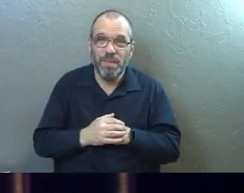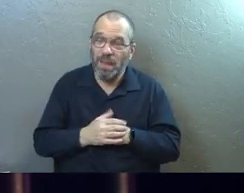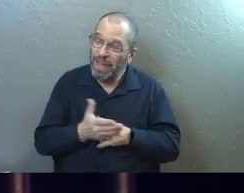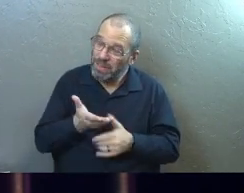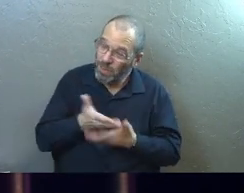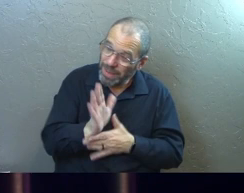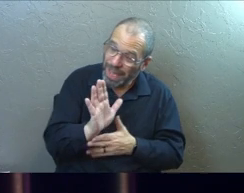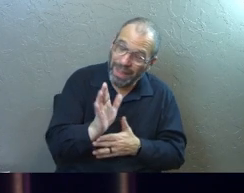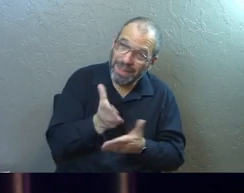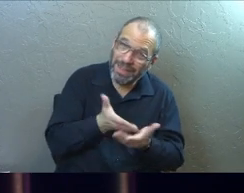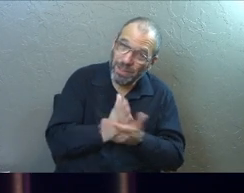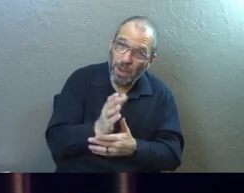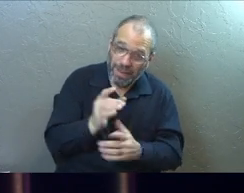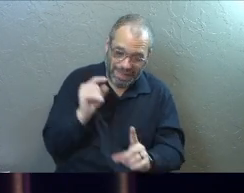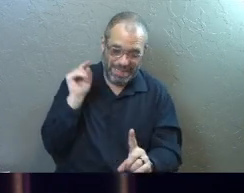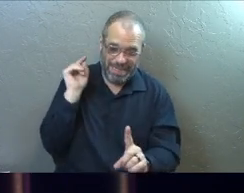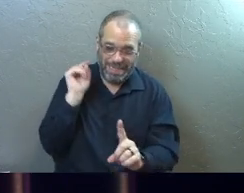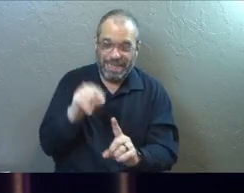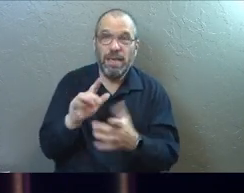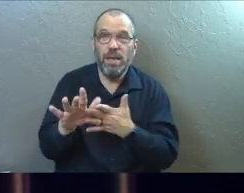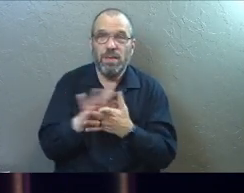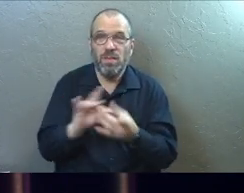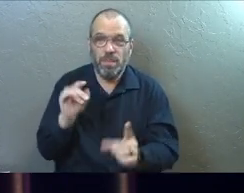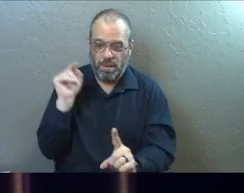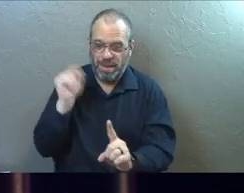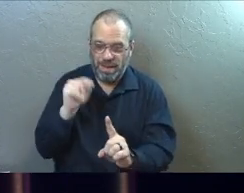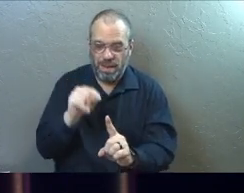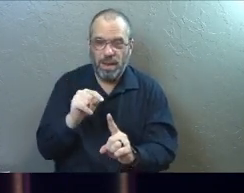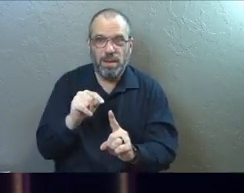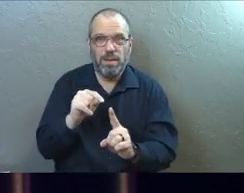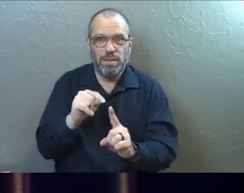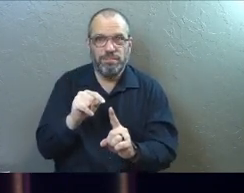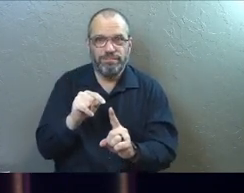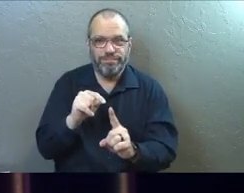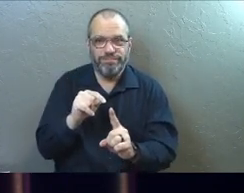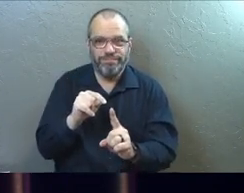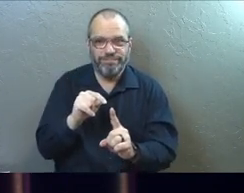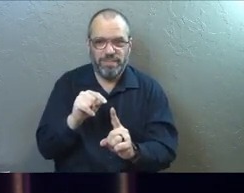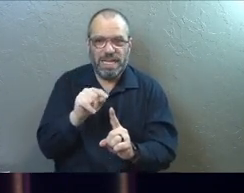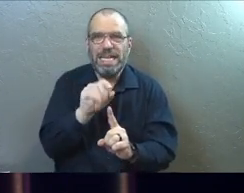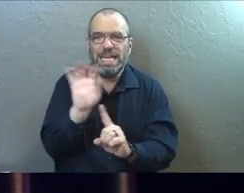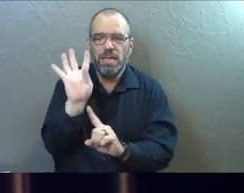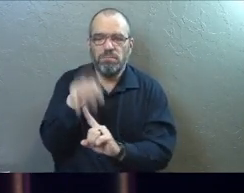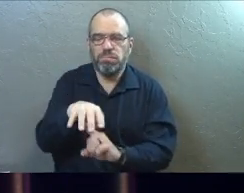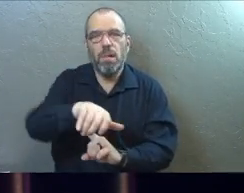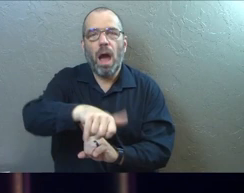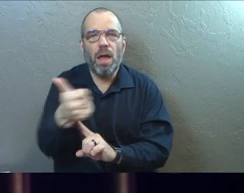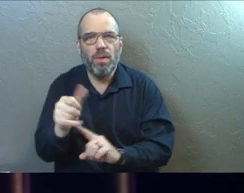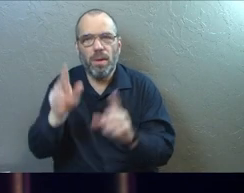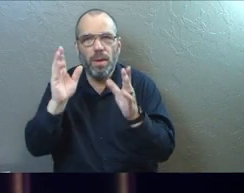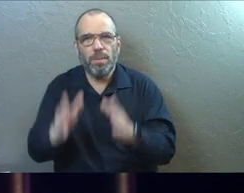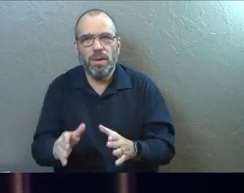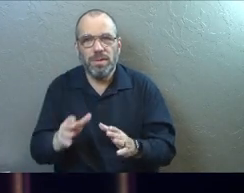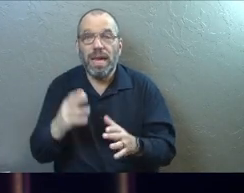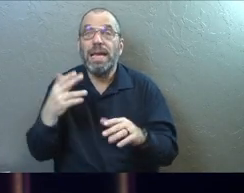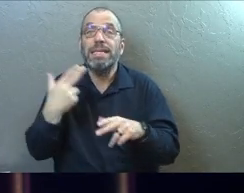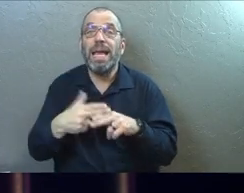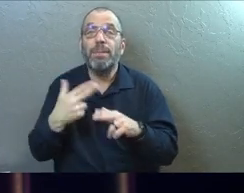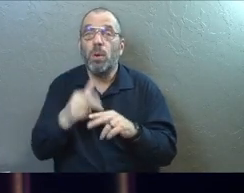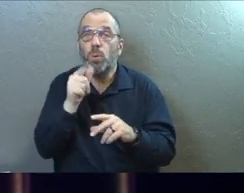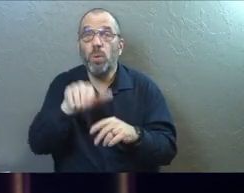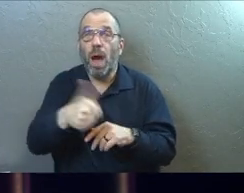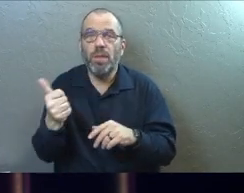And it's okay, because he's got this way of constantly putting the spotlight on somebody else. And his name's